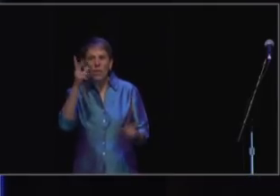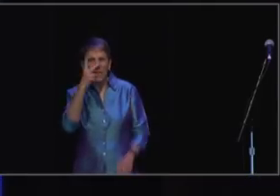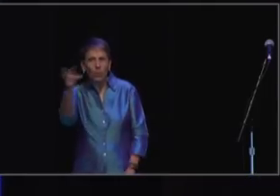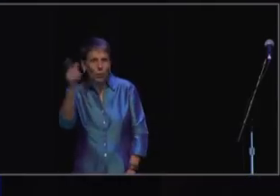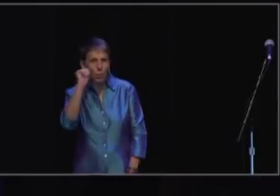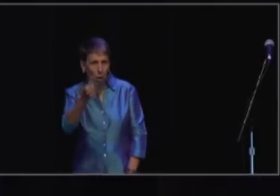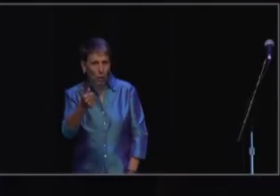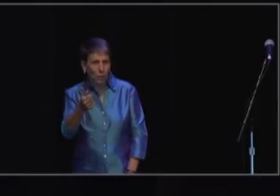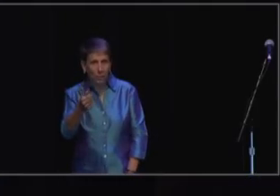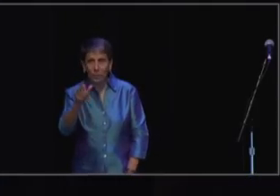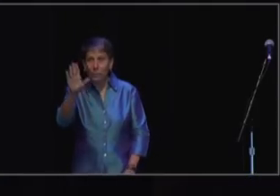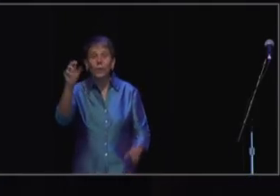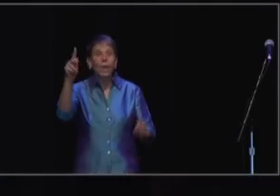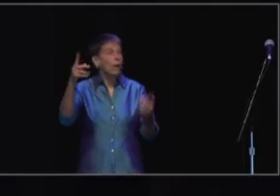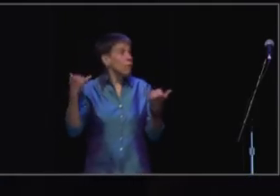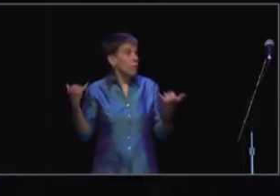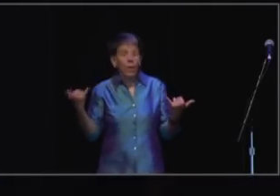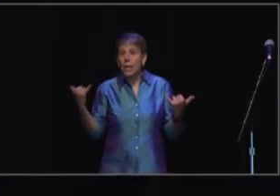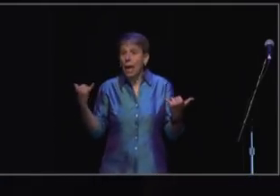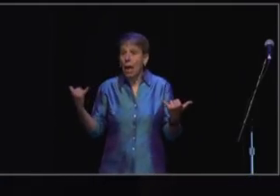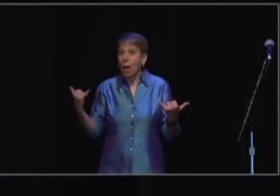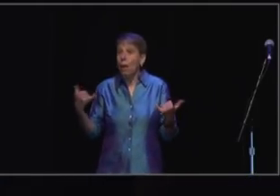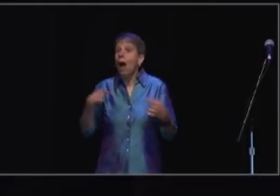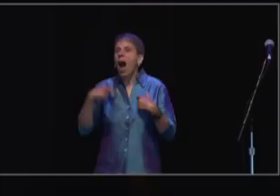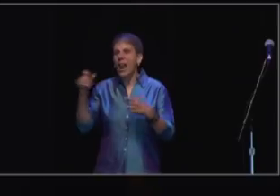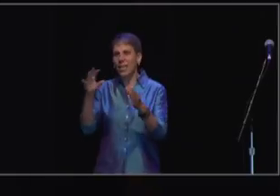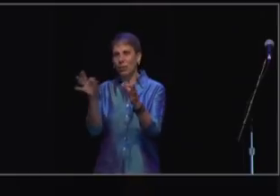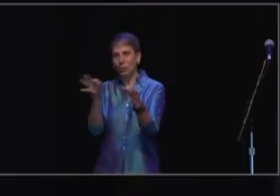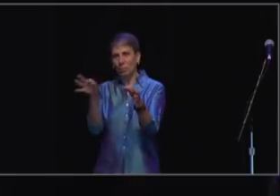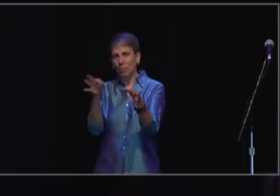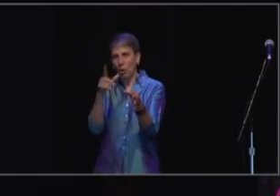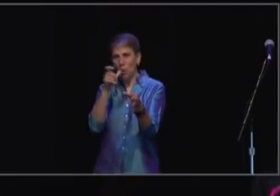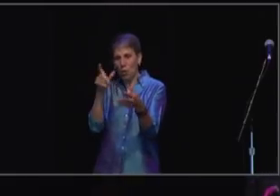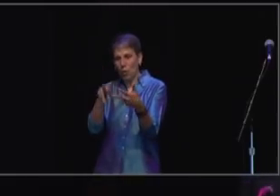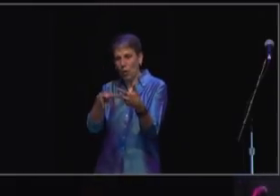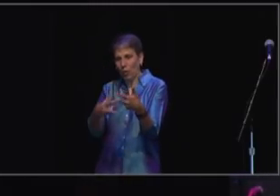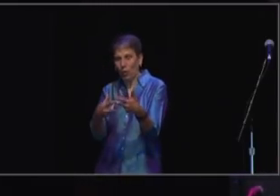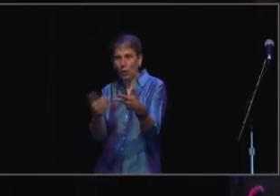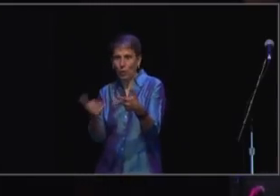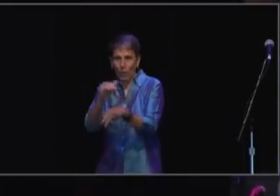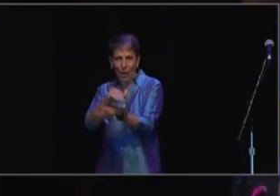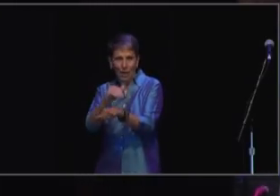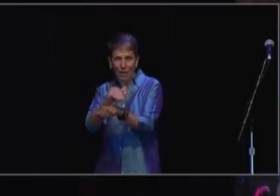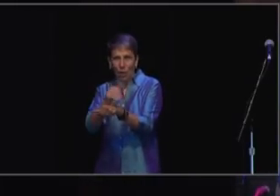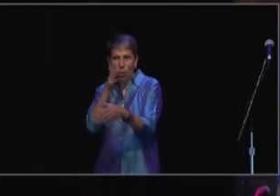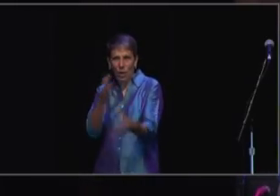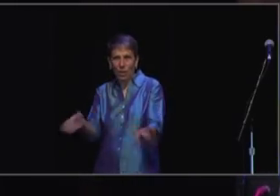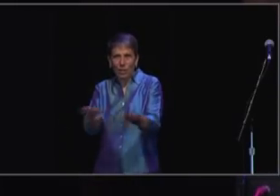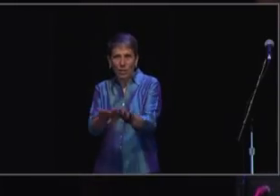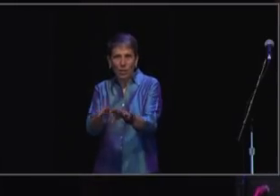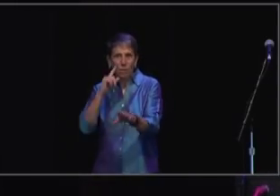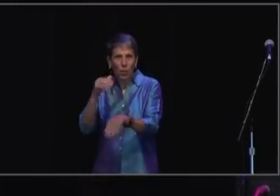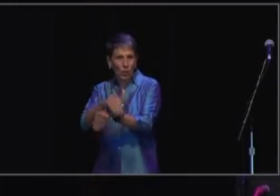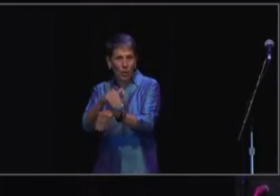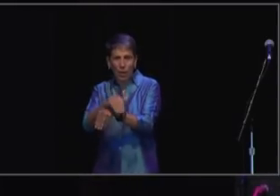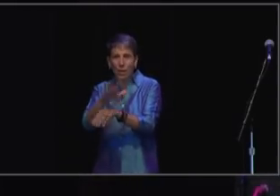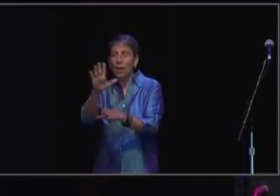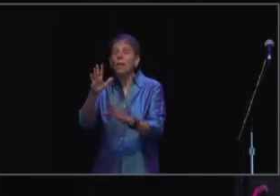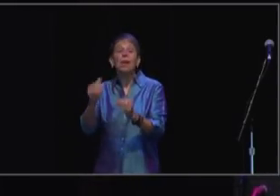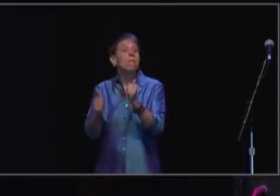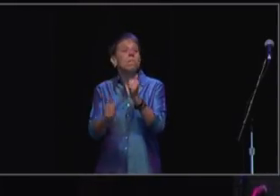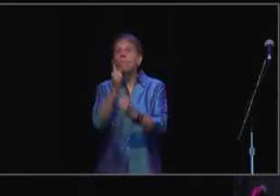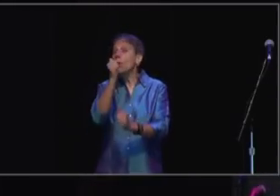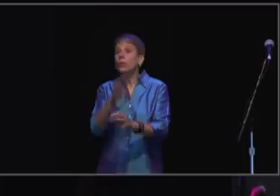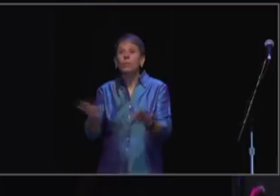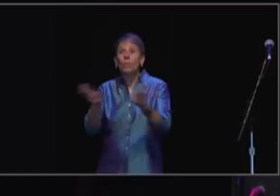about the person who is closing out this evening. To me, the most important thing that we all need to